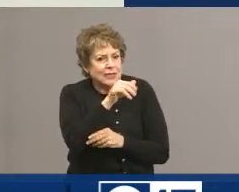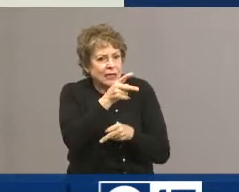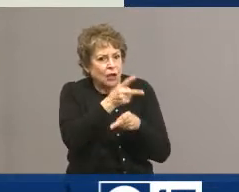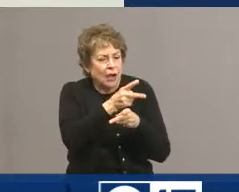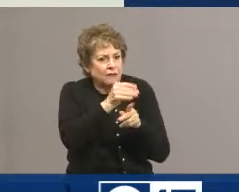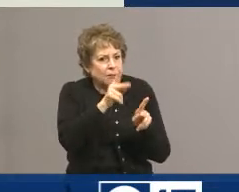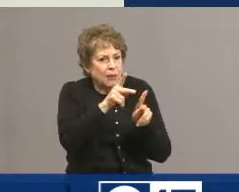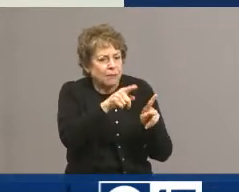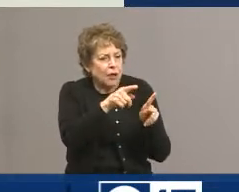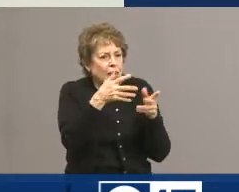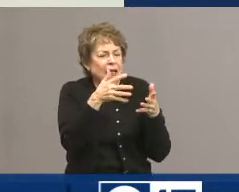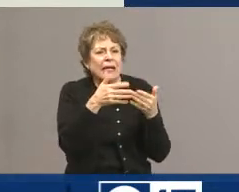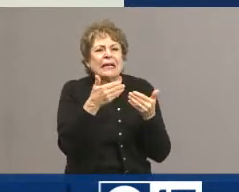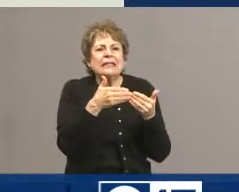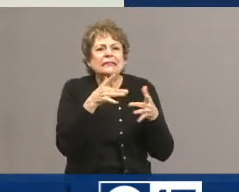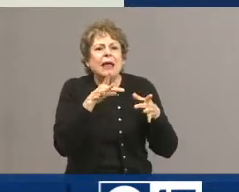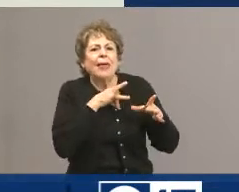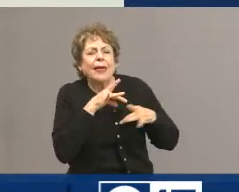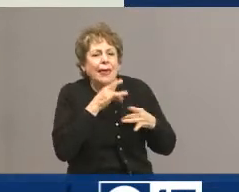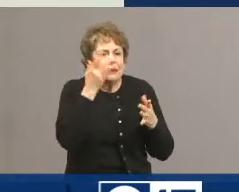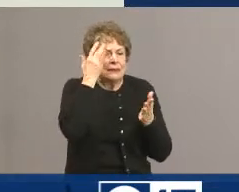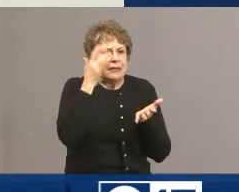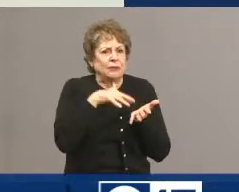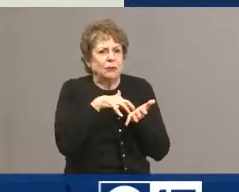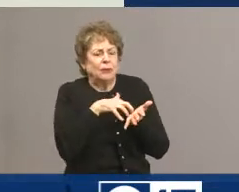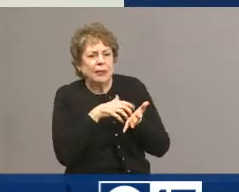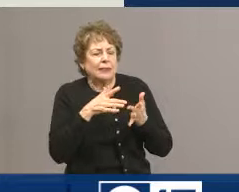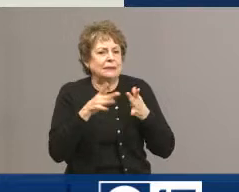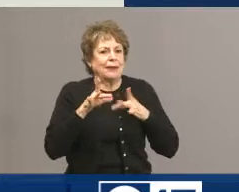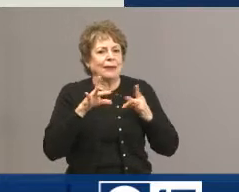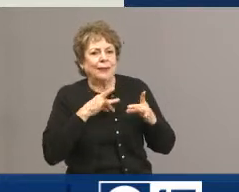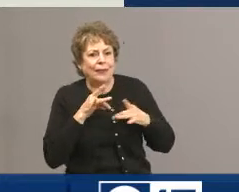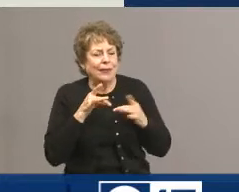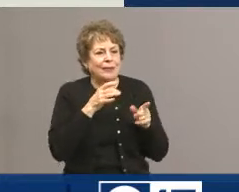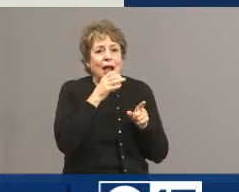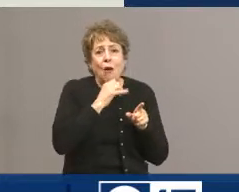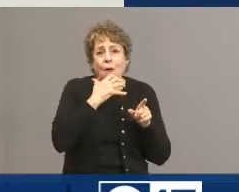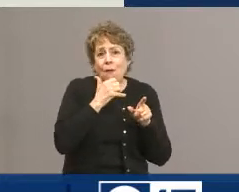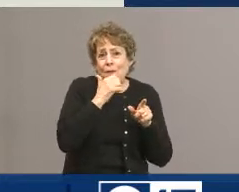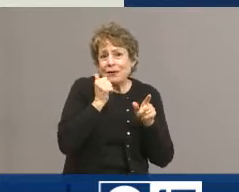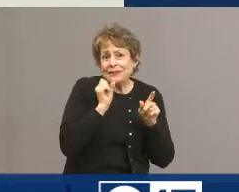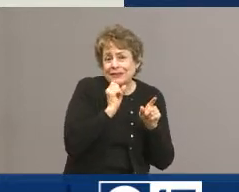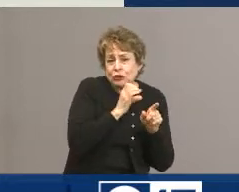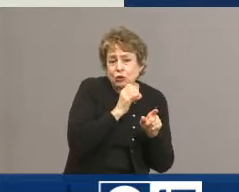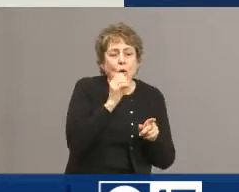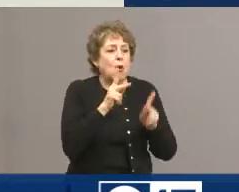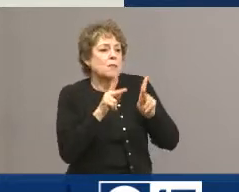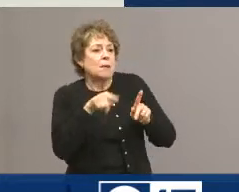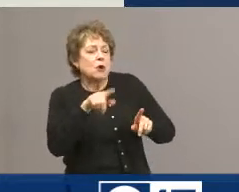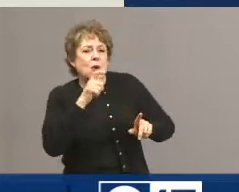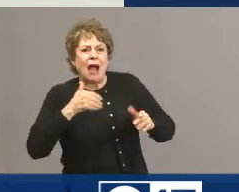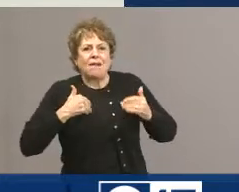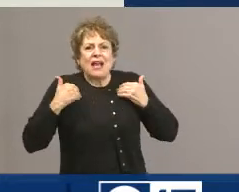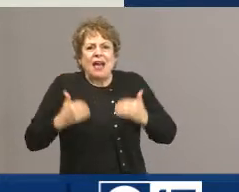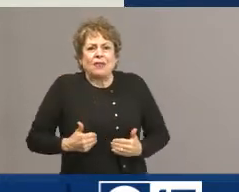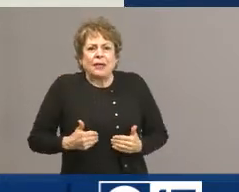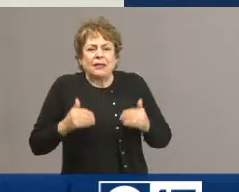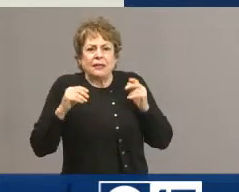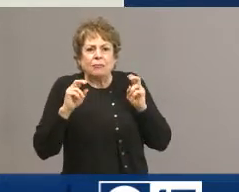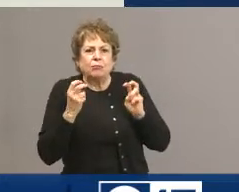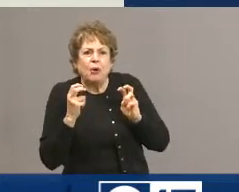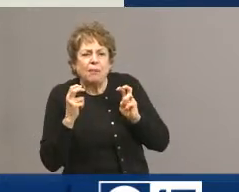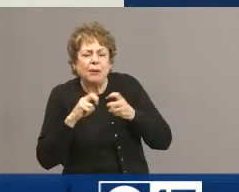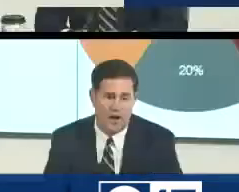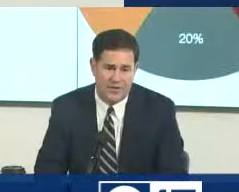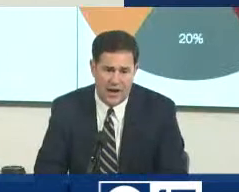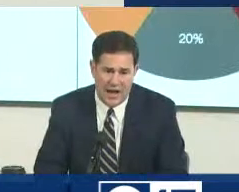is elderly with comorbidity, at high risk, or underlying chronic health conditions. And that is the largest part